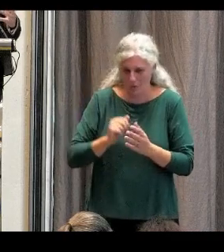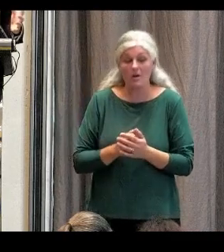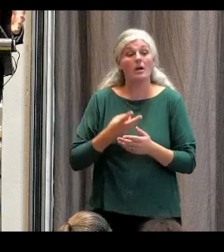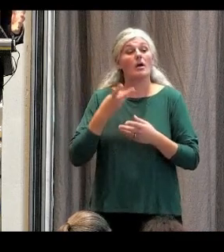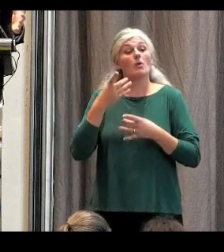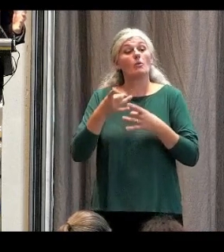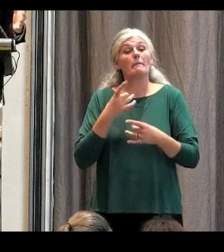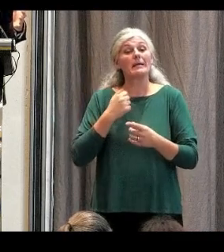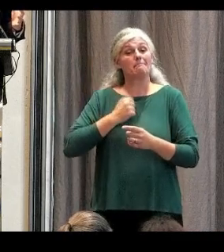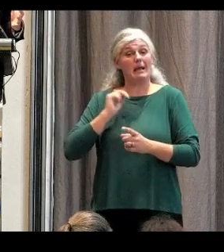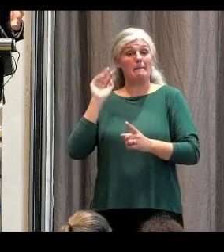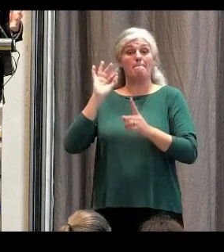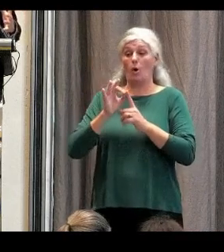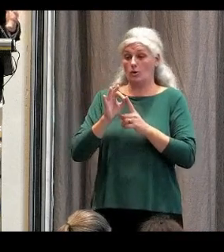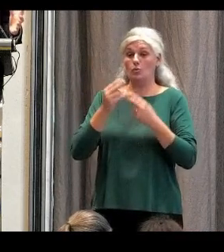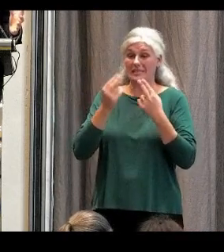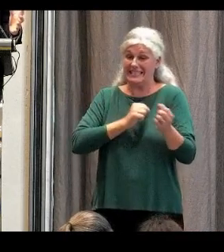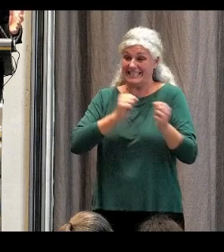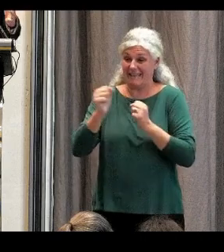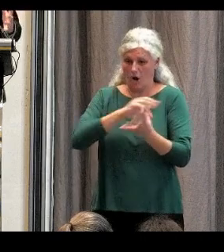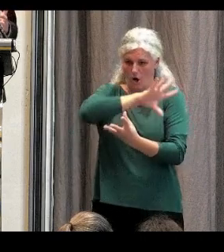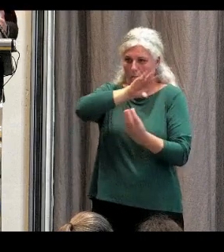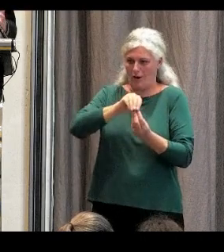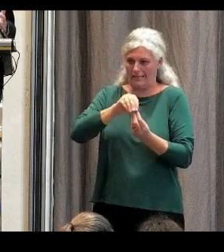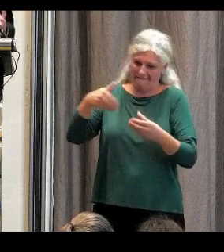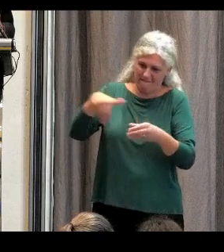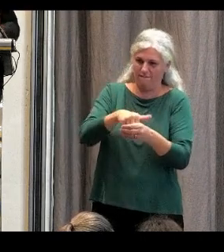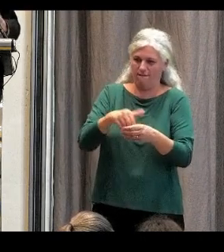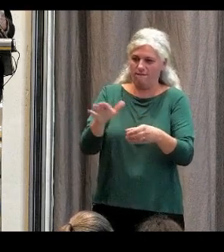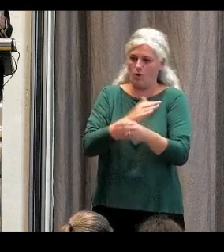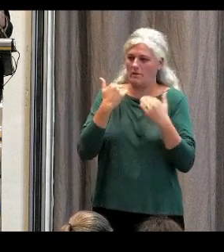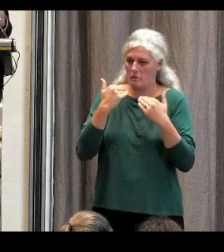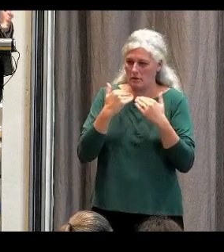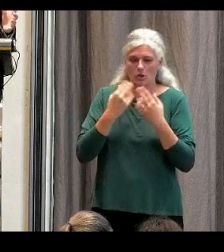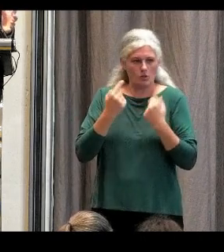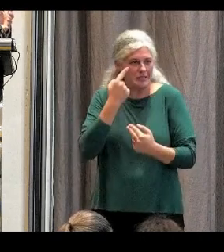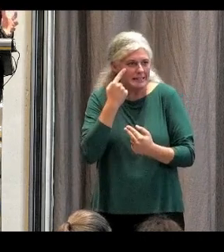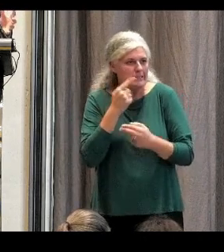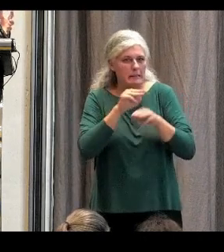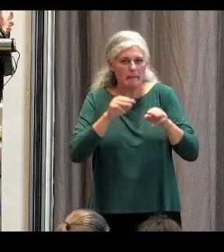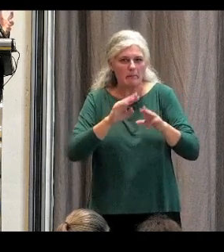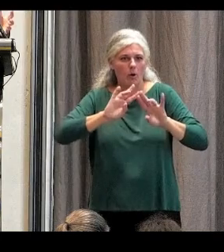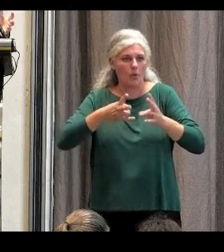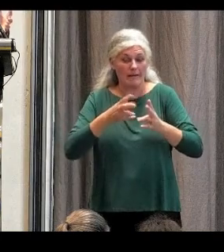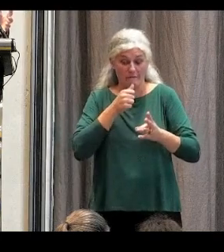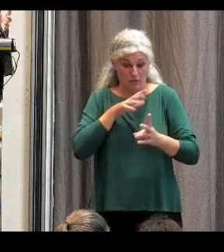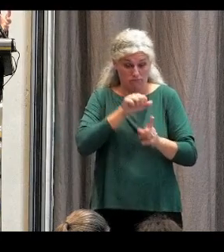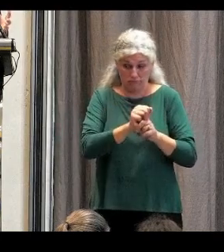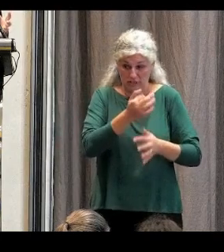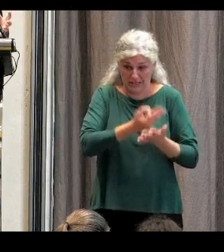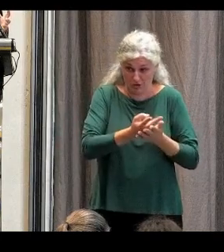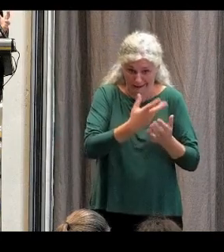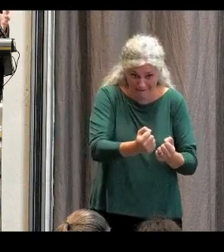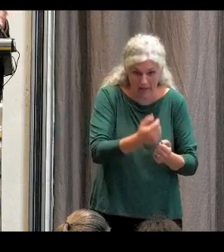I would make the case for is that we need services that are comprehensive, and we need to be able to see people rapidly after their first seizure so that we